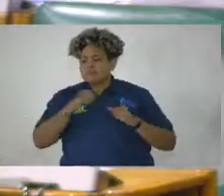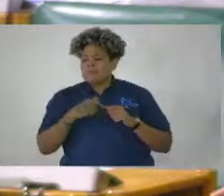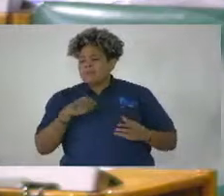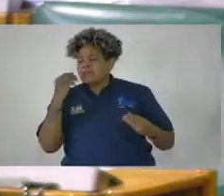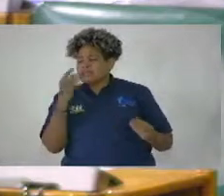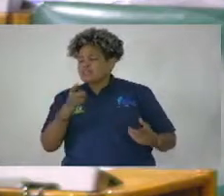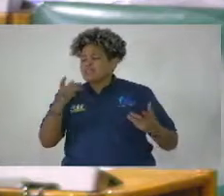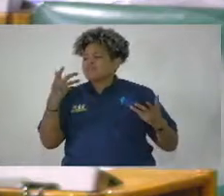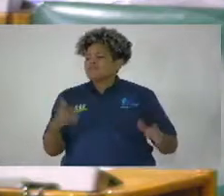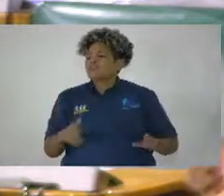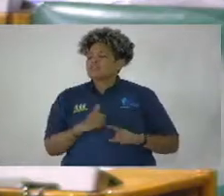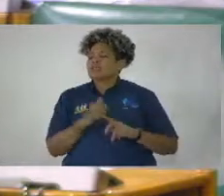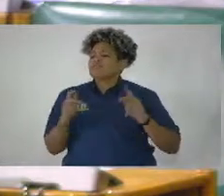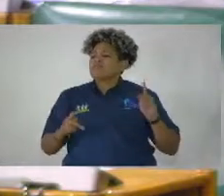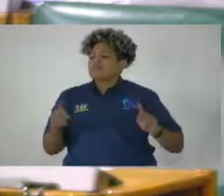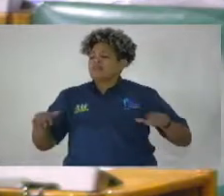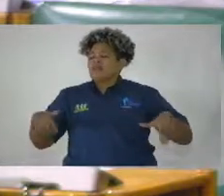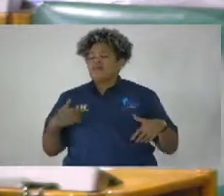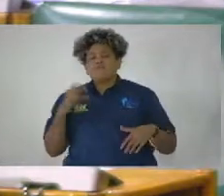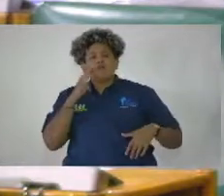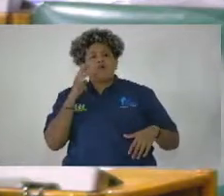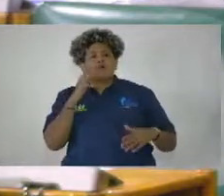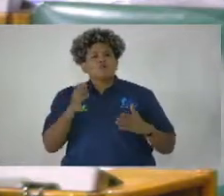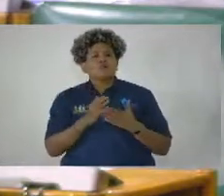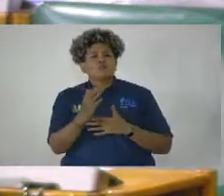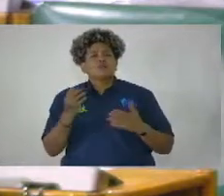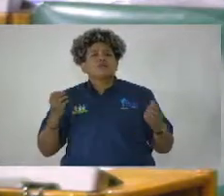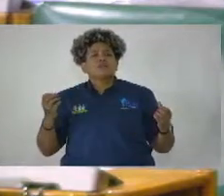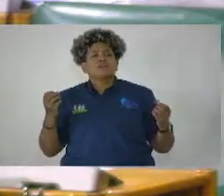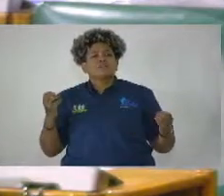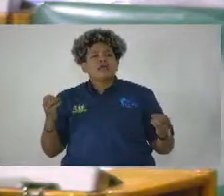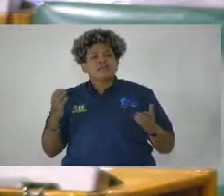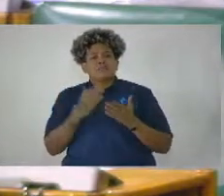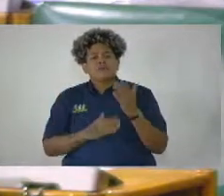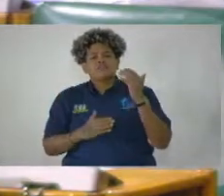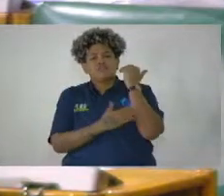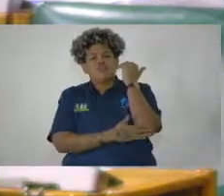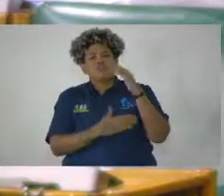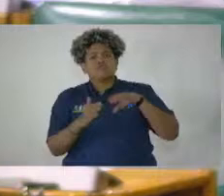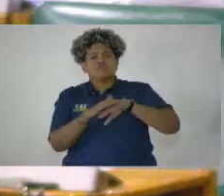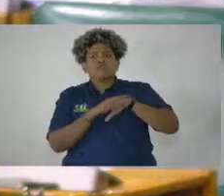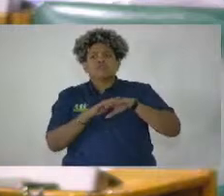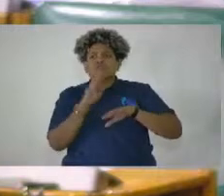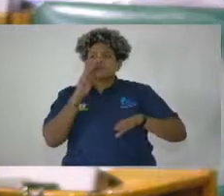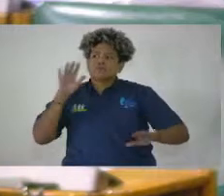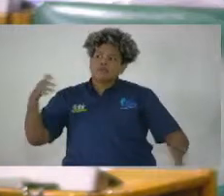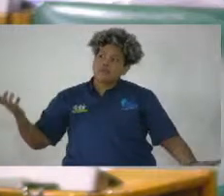that people didn't have water through many parts of the country for a little while.